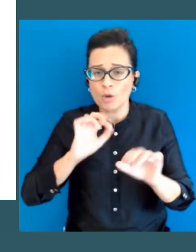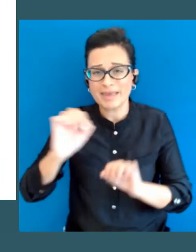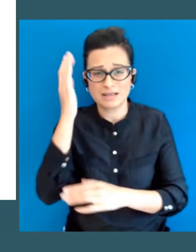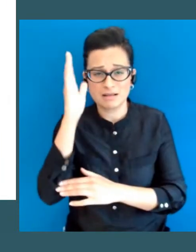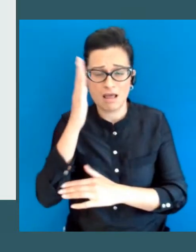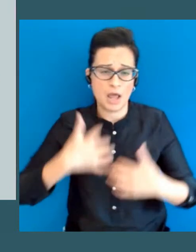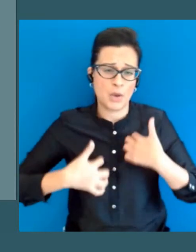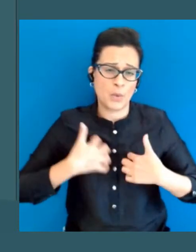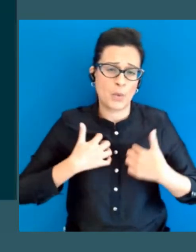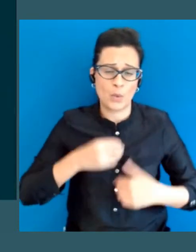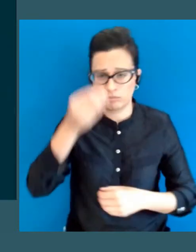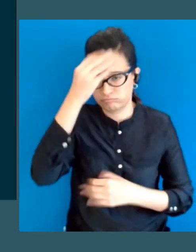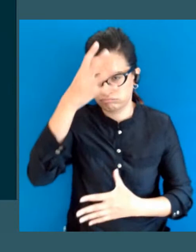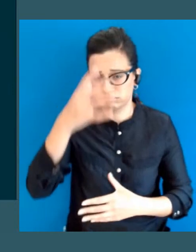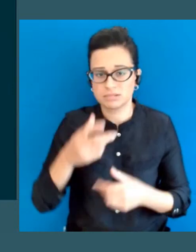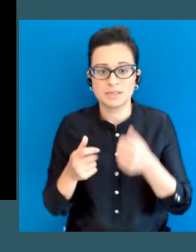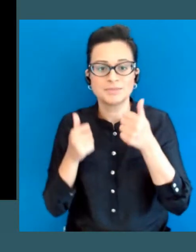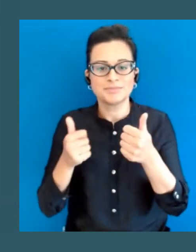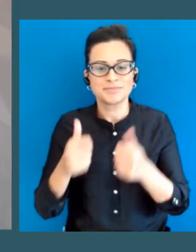informative.